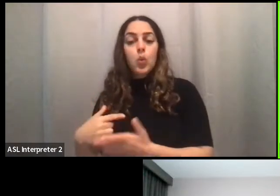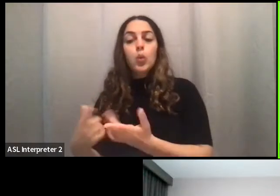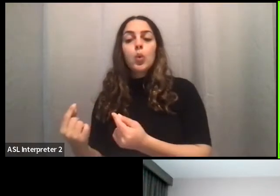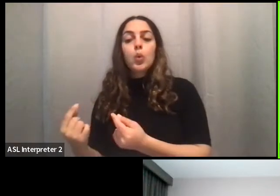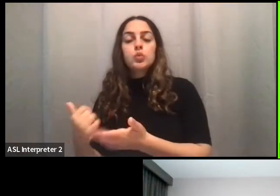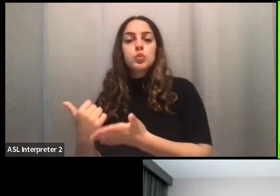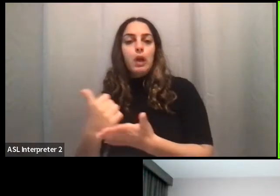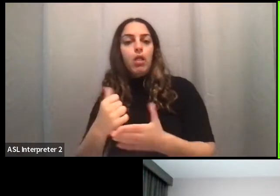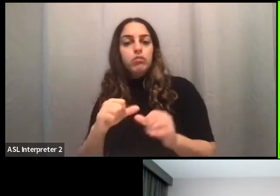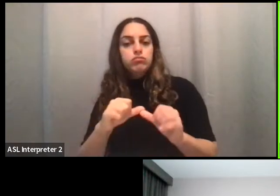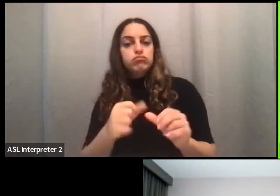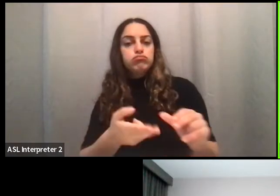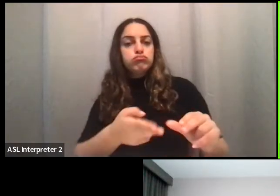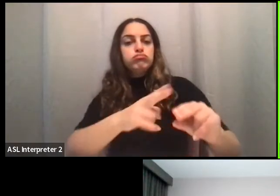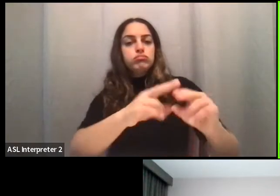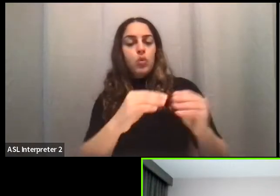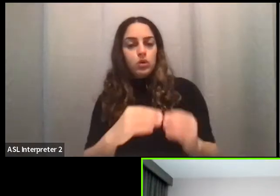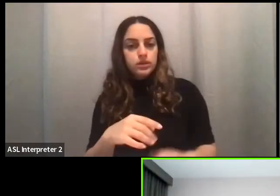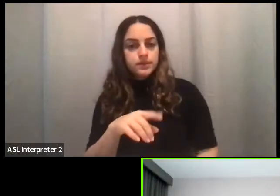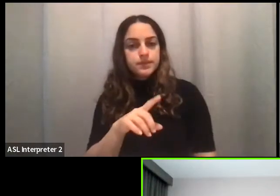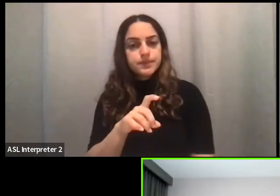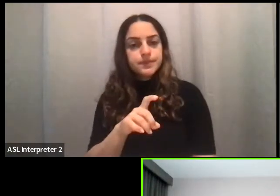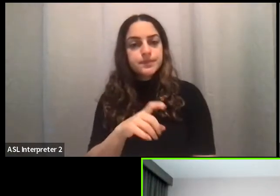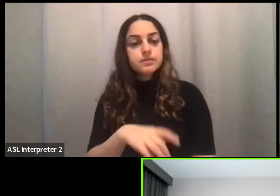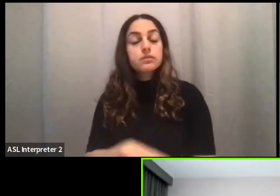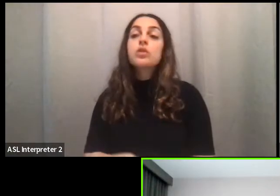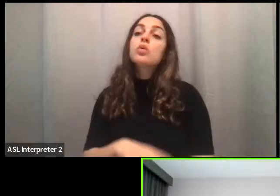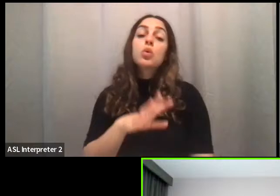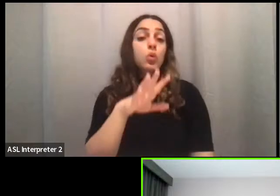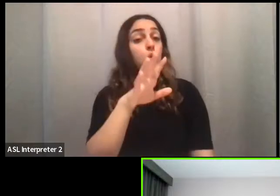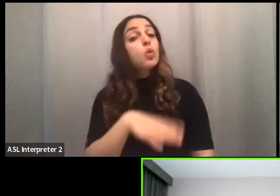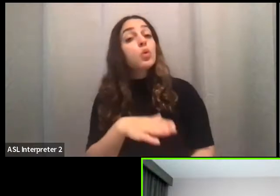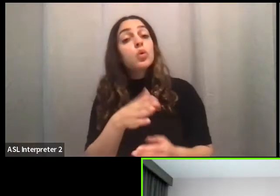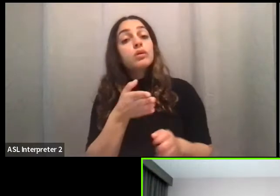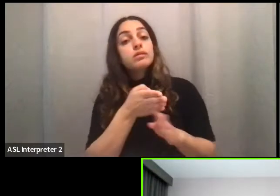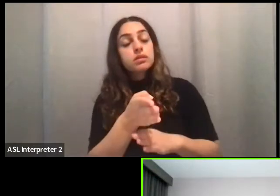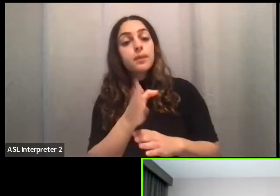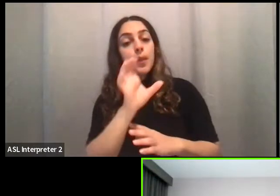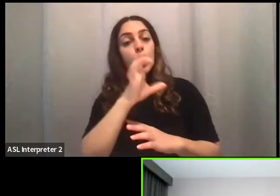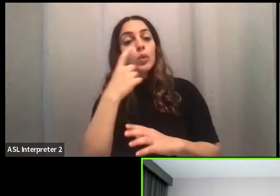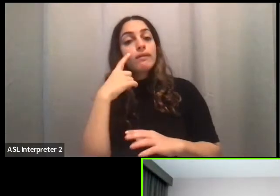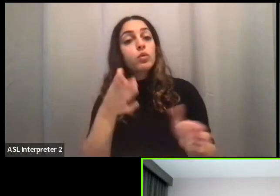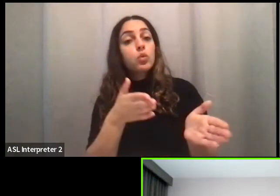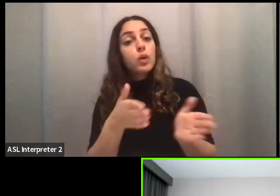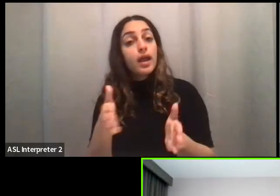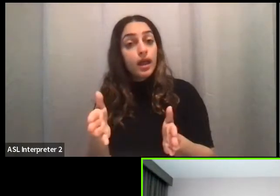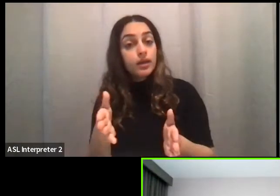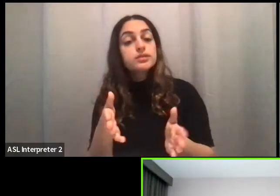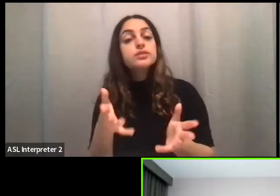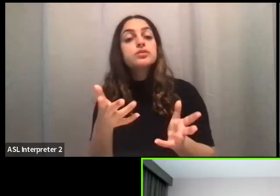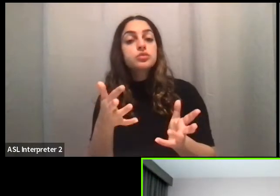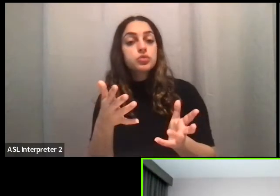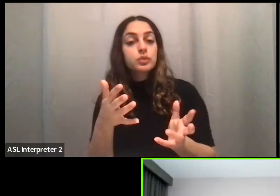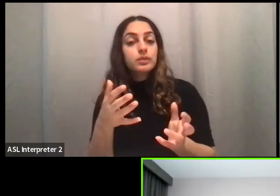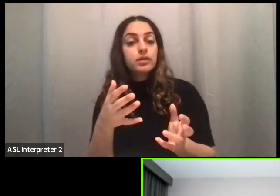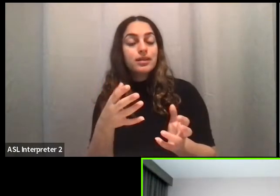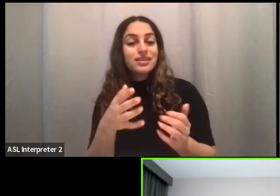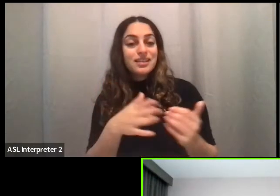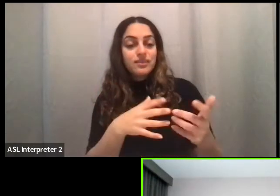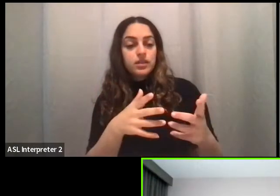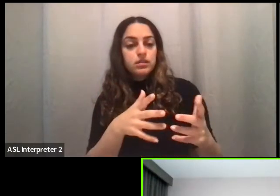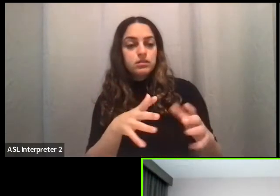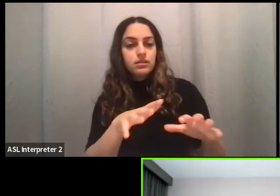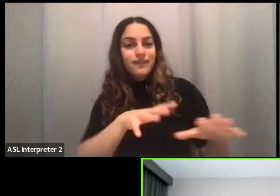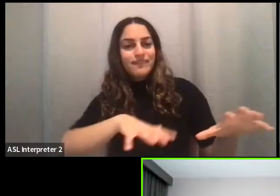this momentum well the industry has been looking for ways to make uh even field work more